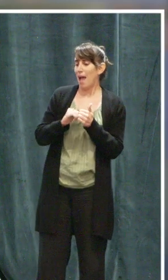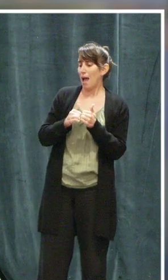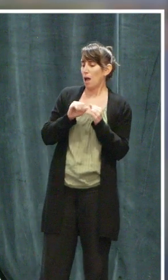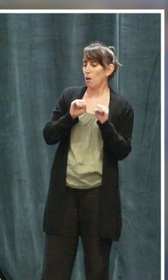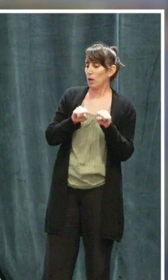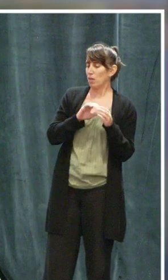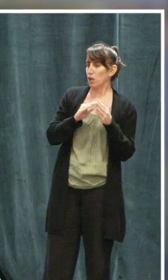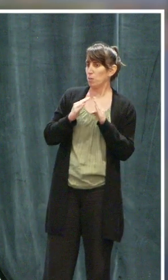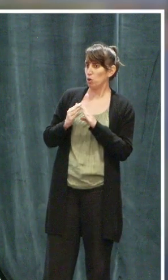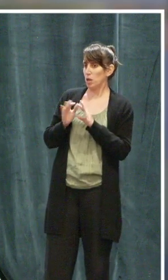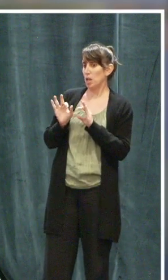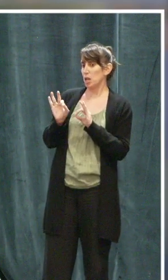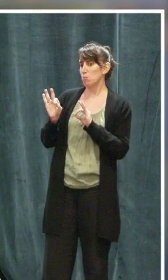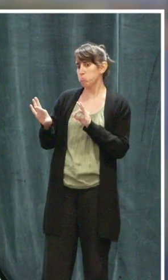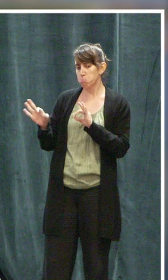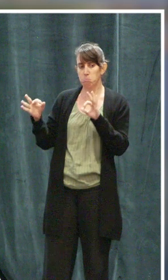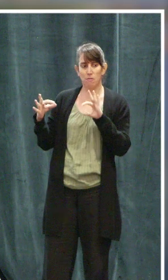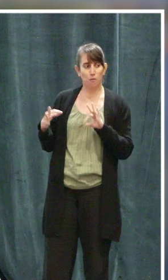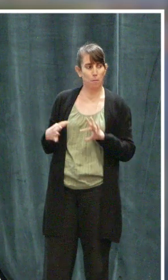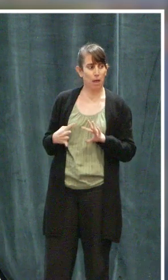Two areas of the project.